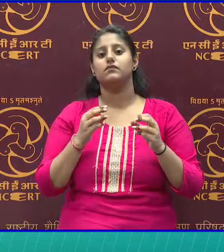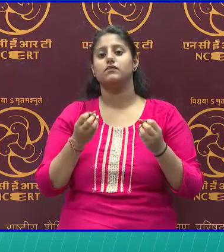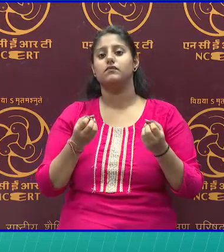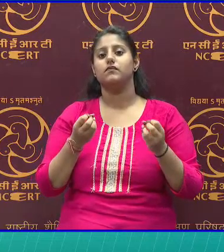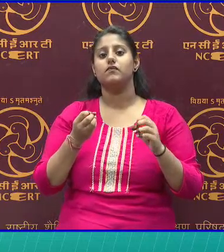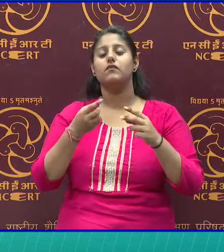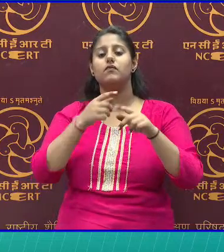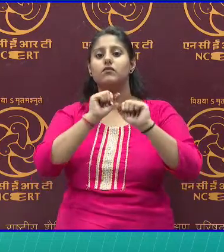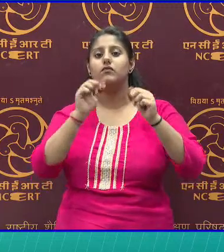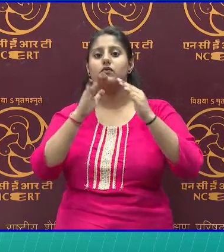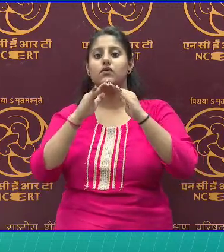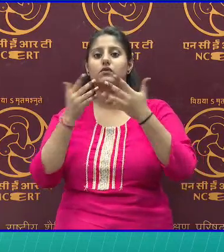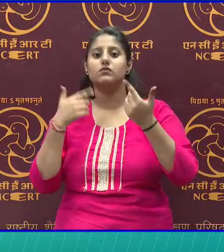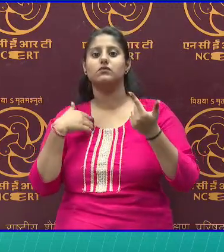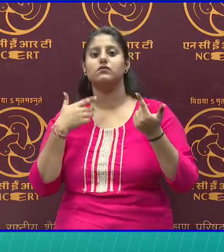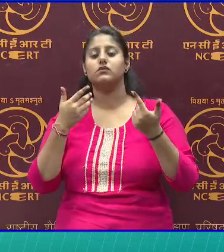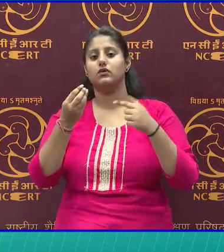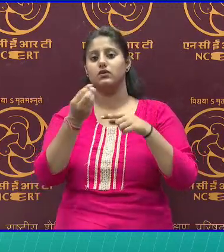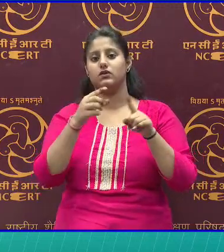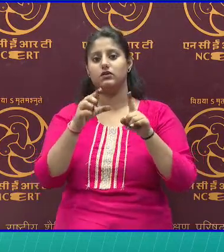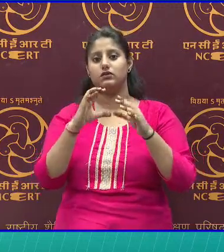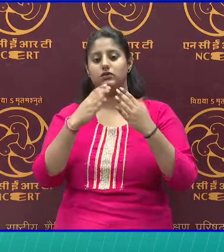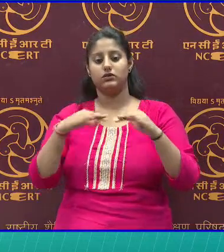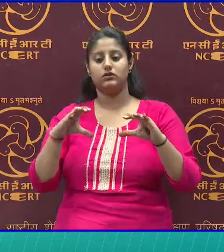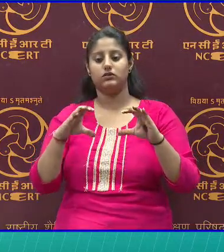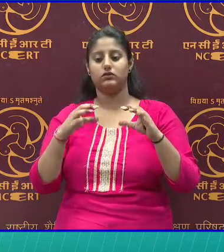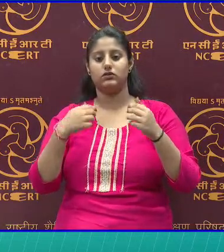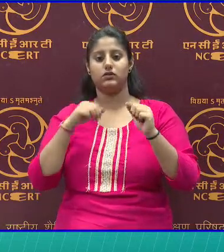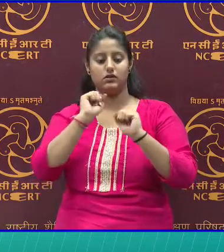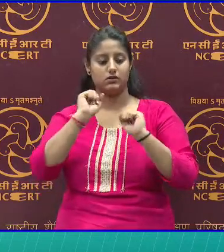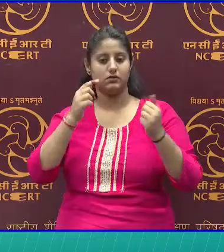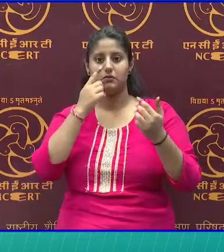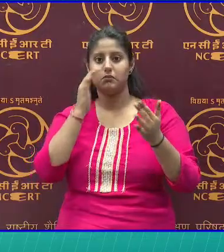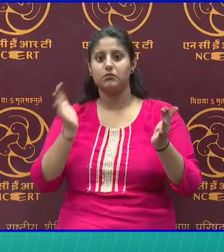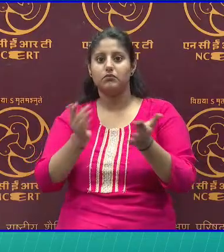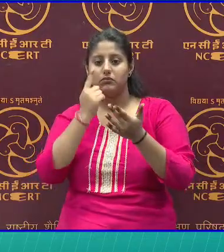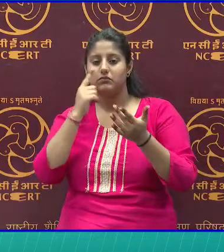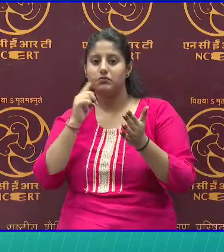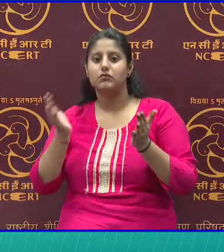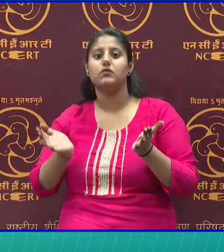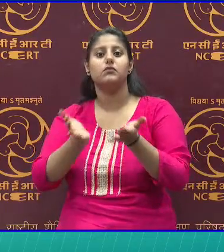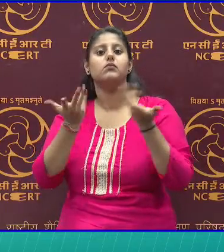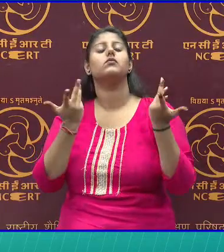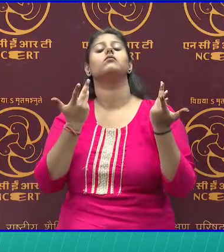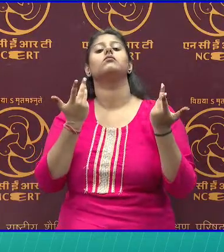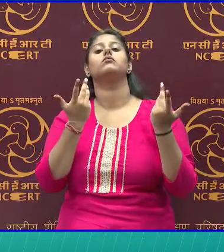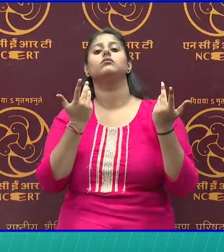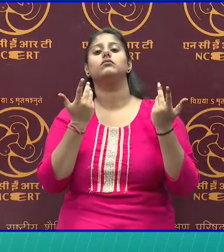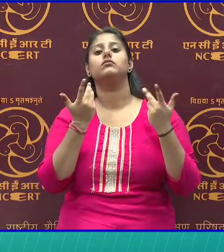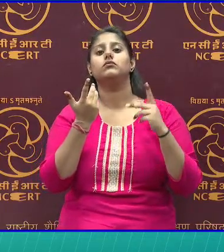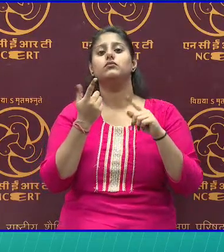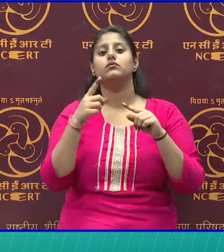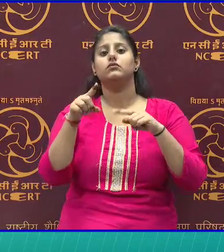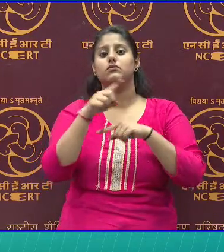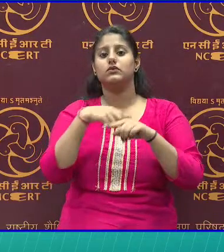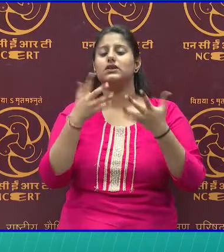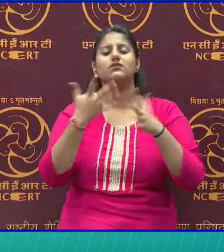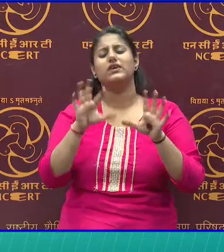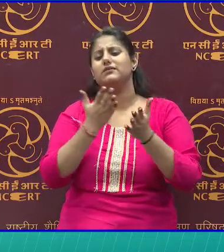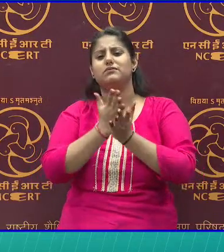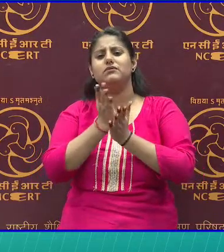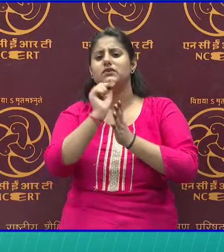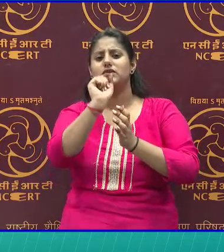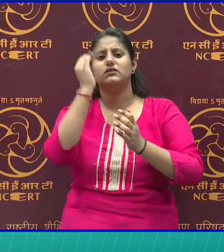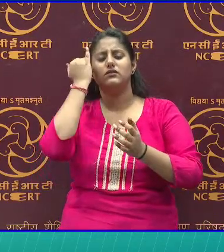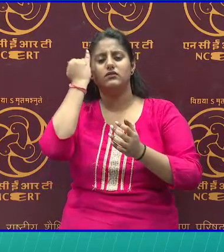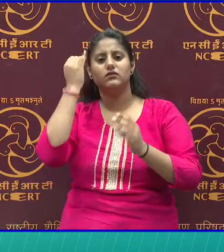help that the children can do. It's that they motivated their parents and in small whichever way they could. Very different